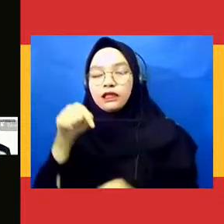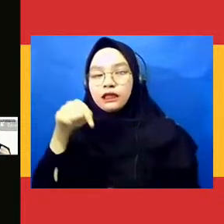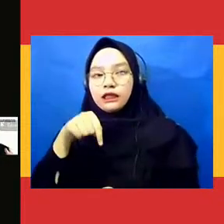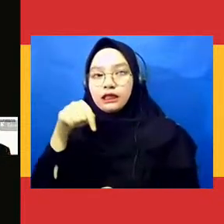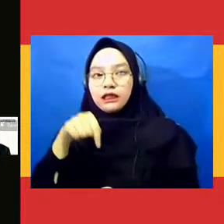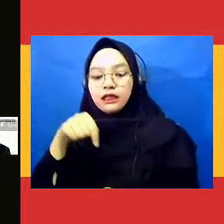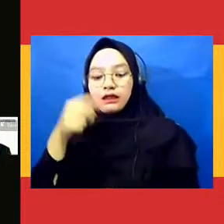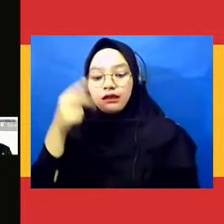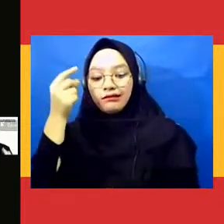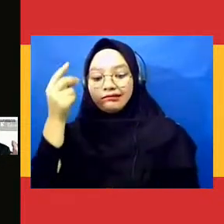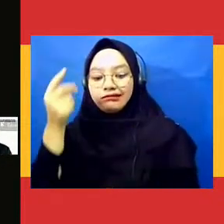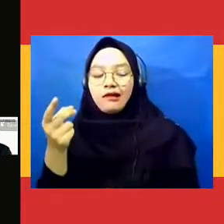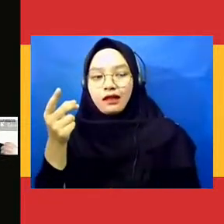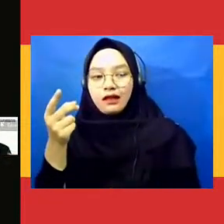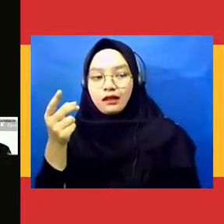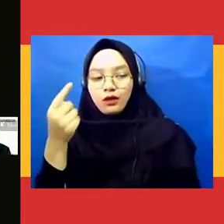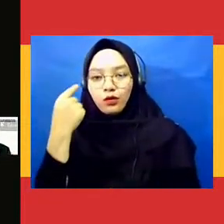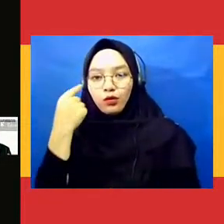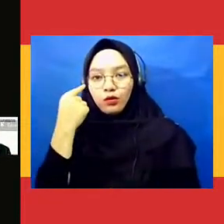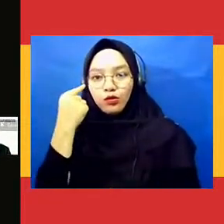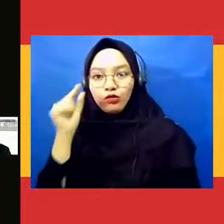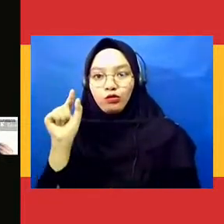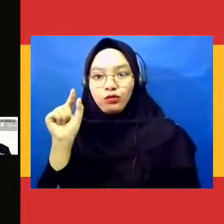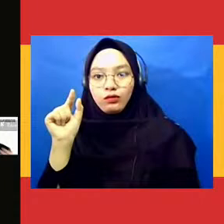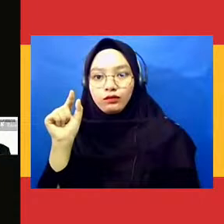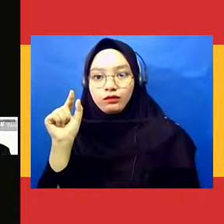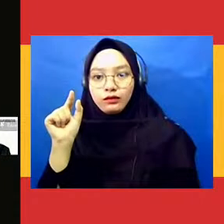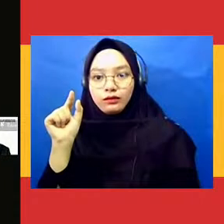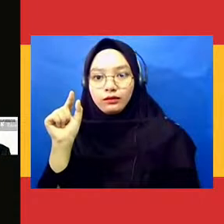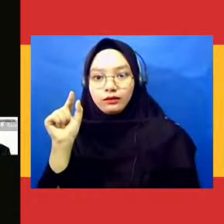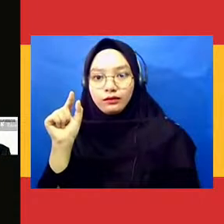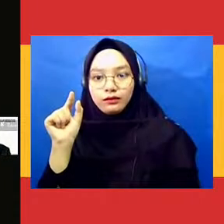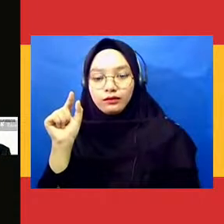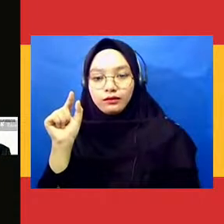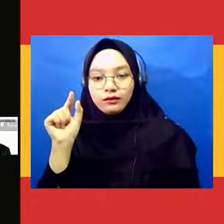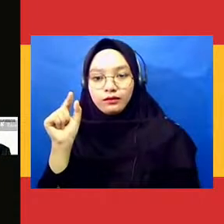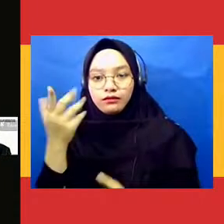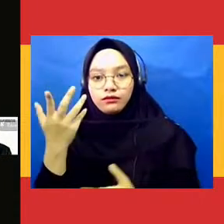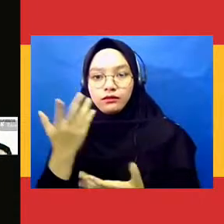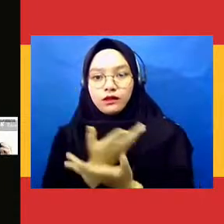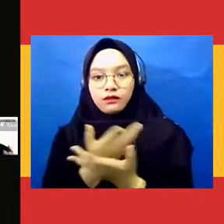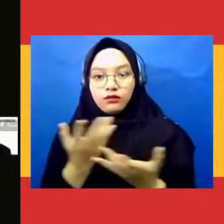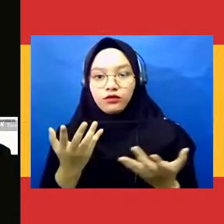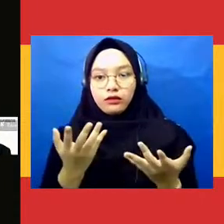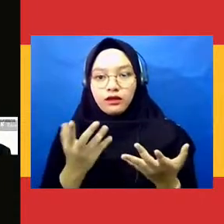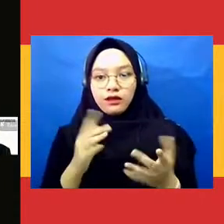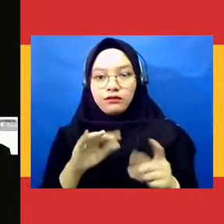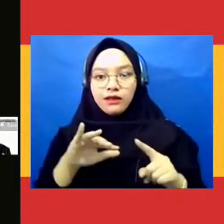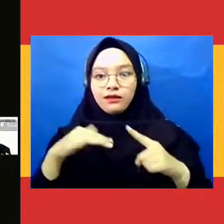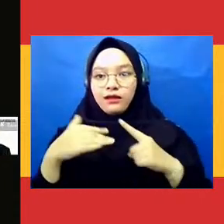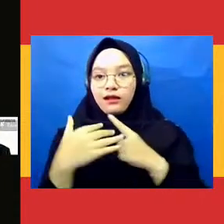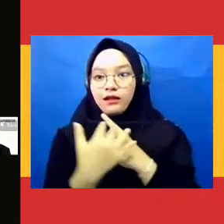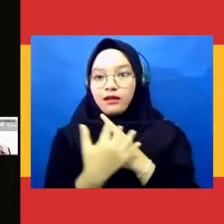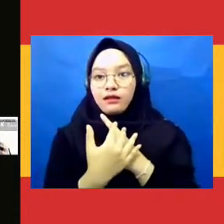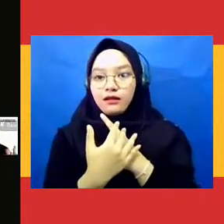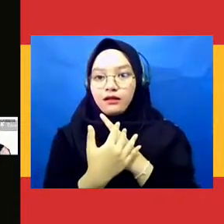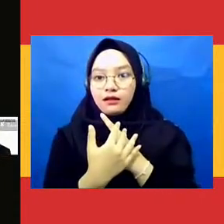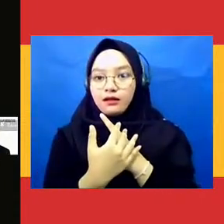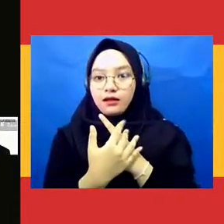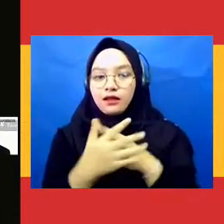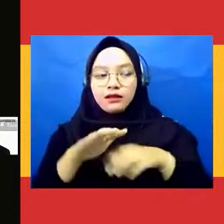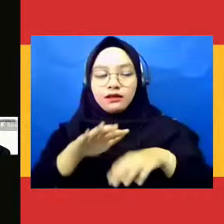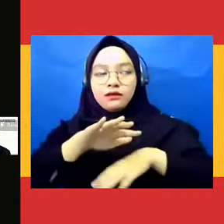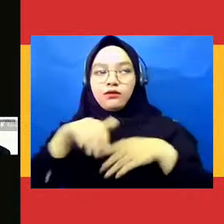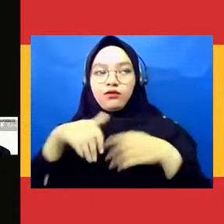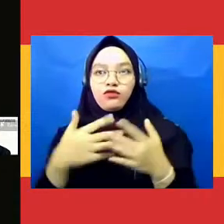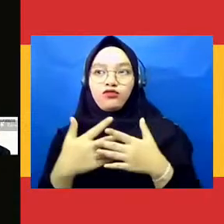the security of the whole community, whole society, the whole country, and the whole world as